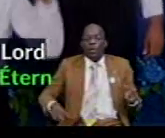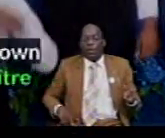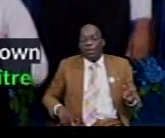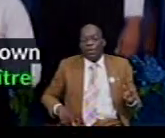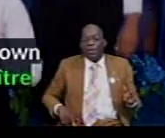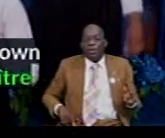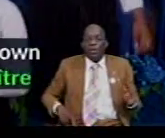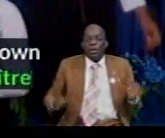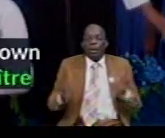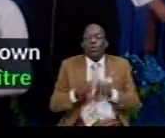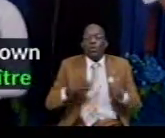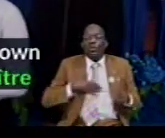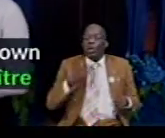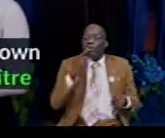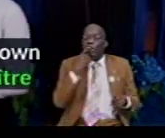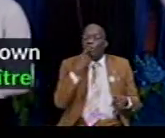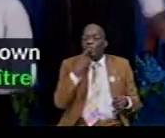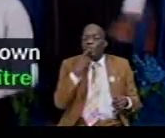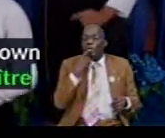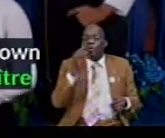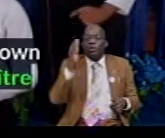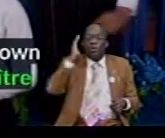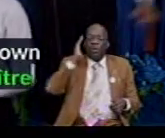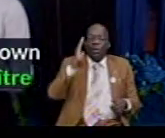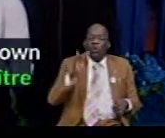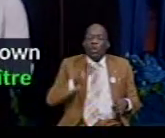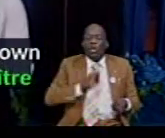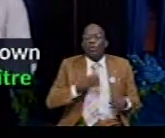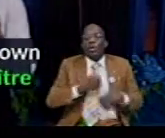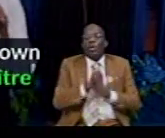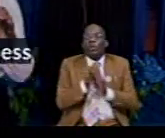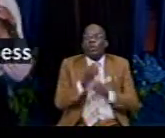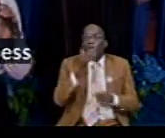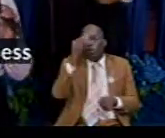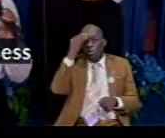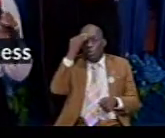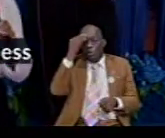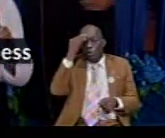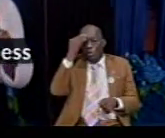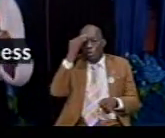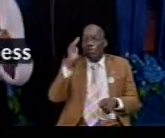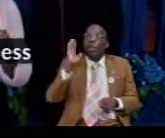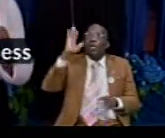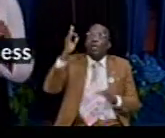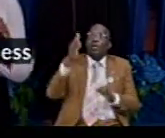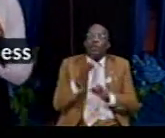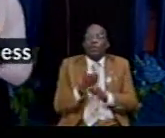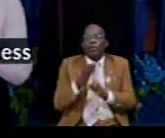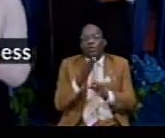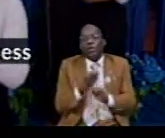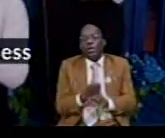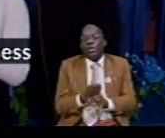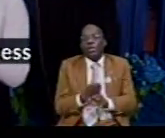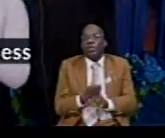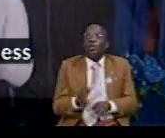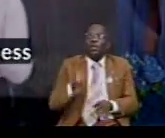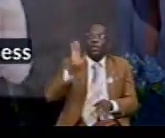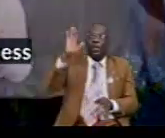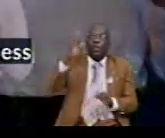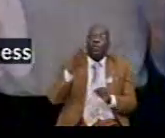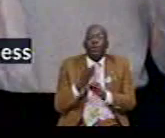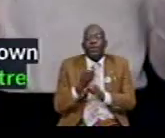with my mouth. With my mouth, will I adore God's faithfulness.